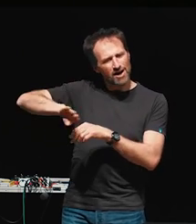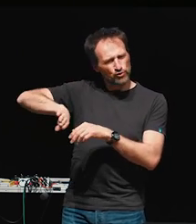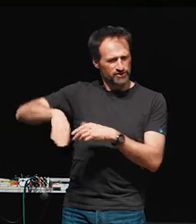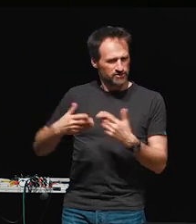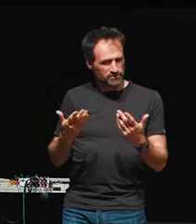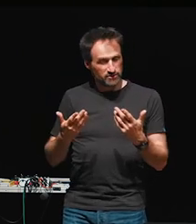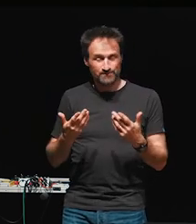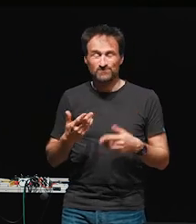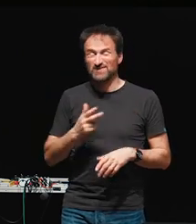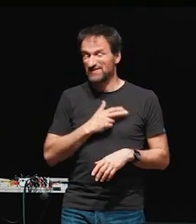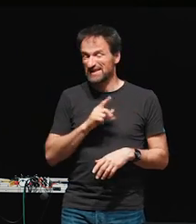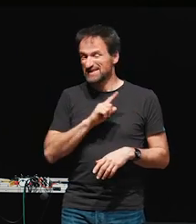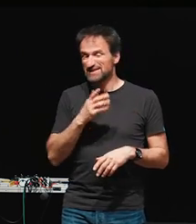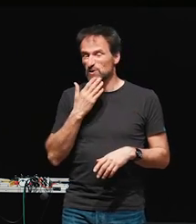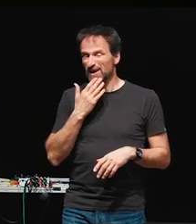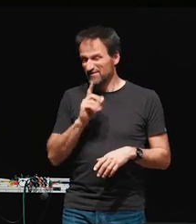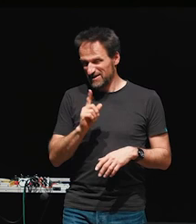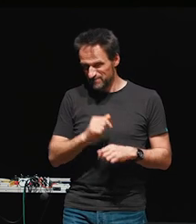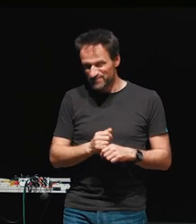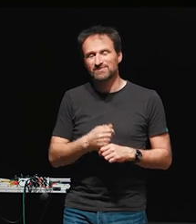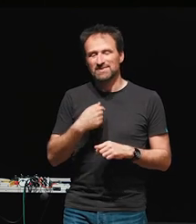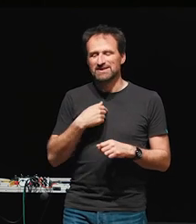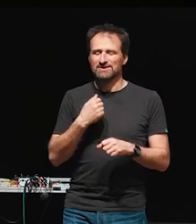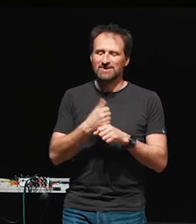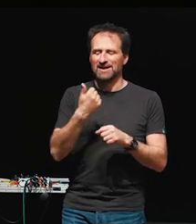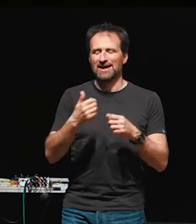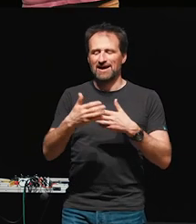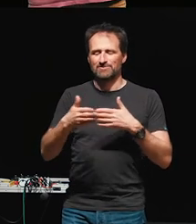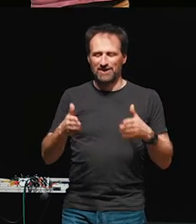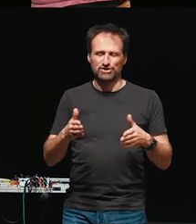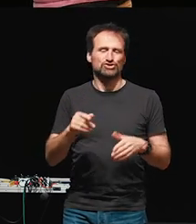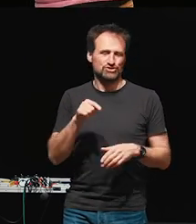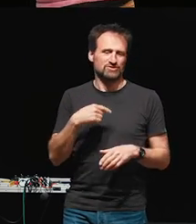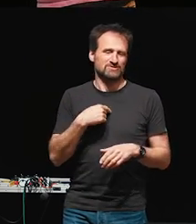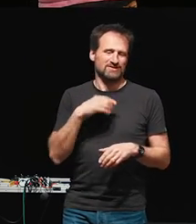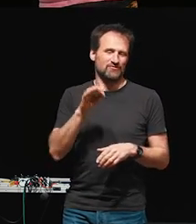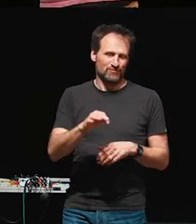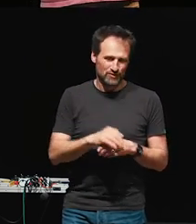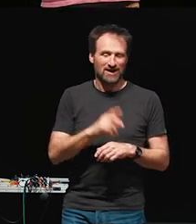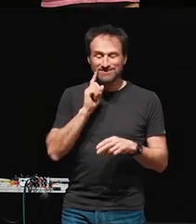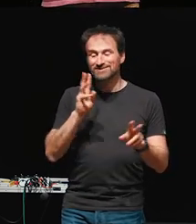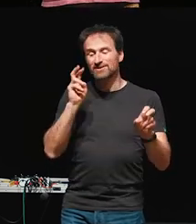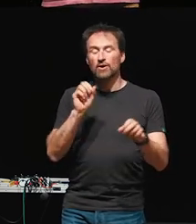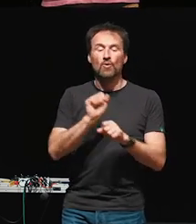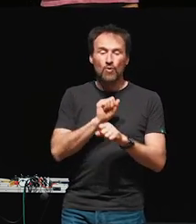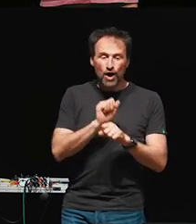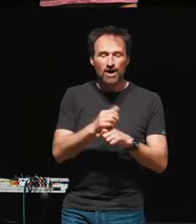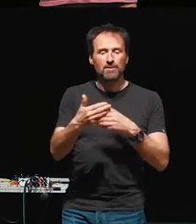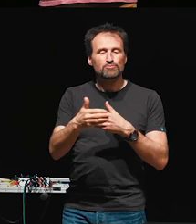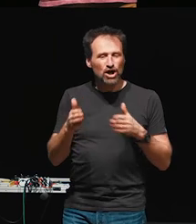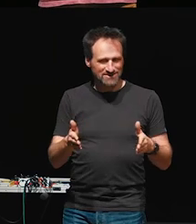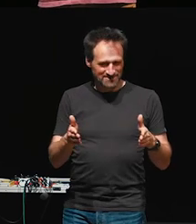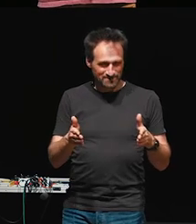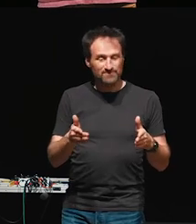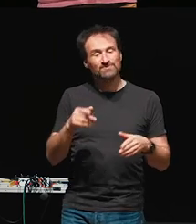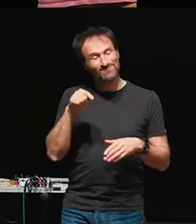isn't an easy thing to do. So I made a package to help with it. It's called WorkerBox. And essentially, it allows you to inject some code into an